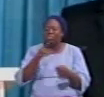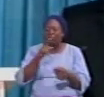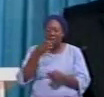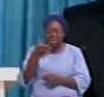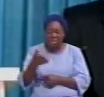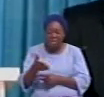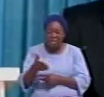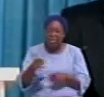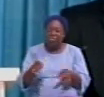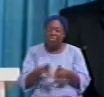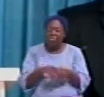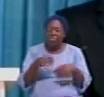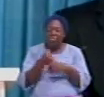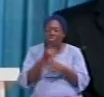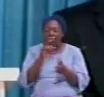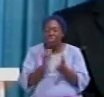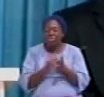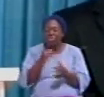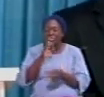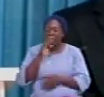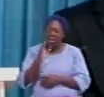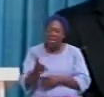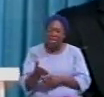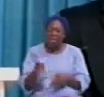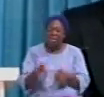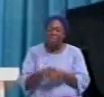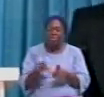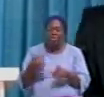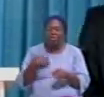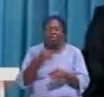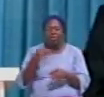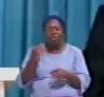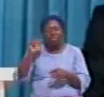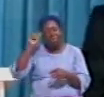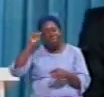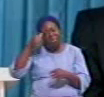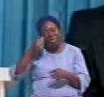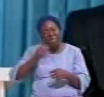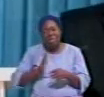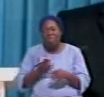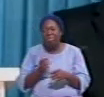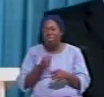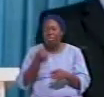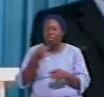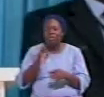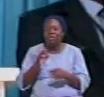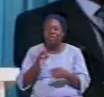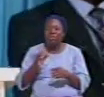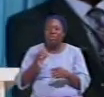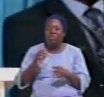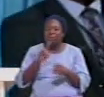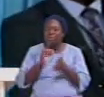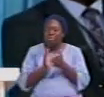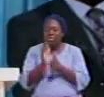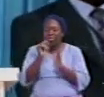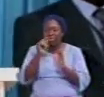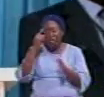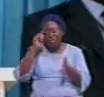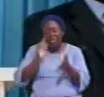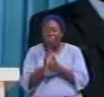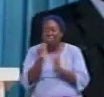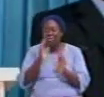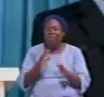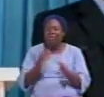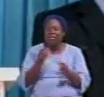that you are there. We also want to remind ourselves of the Believers Banquet, which will be taking place on the